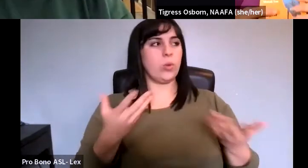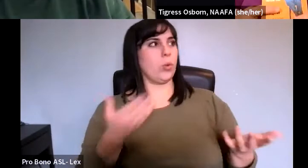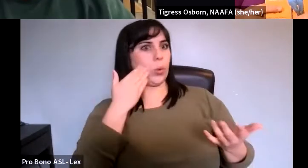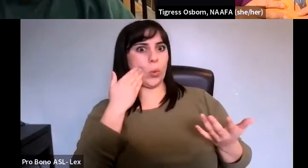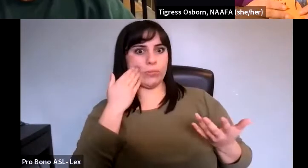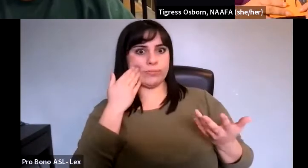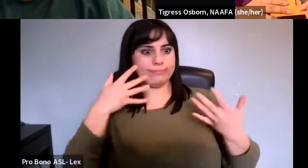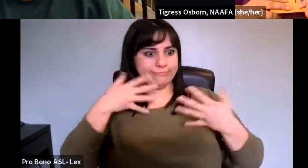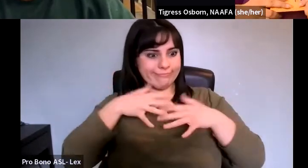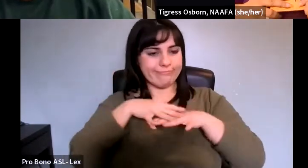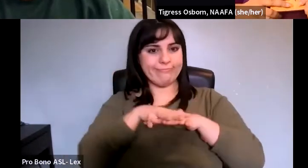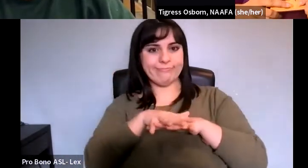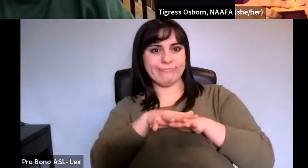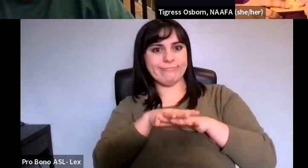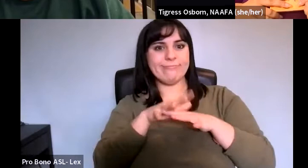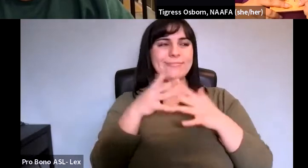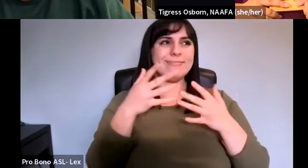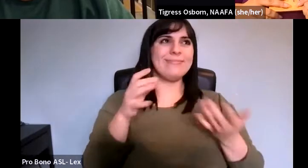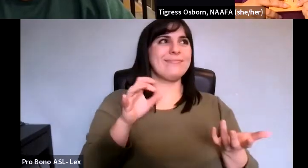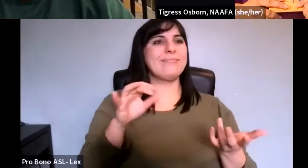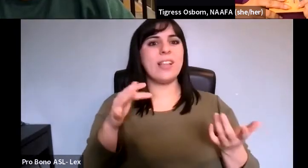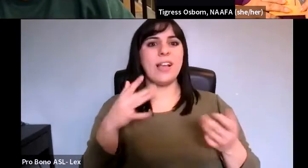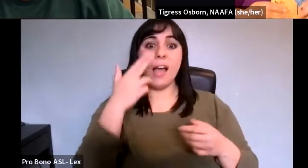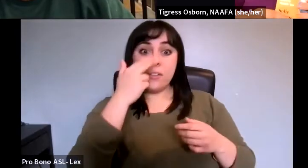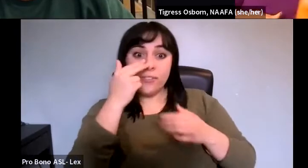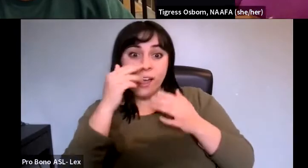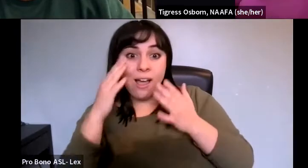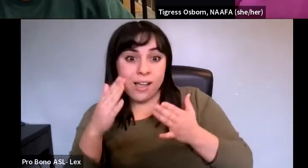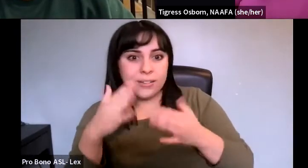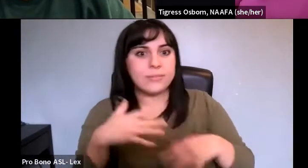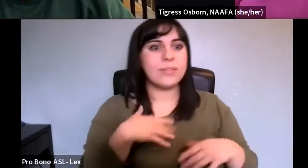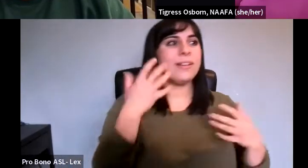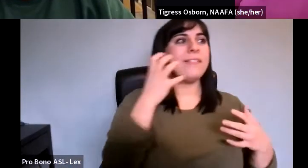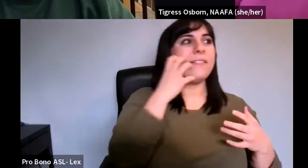blended celebrity around, you know, being like comedy famous and fat famous.